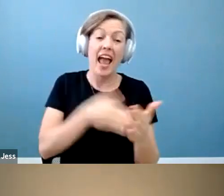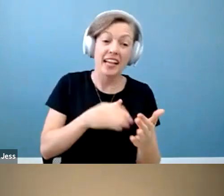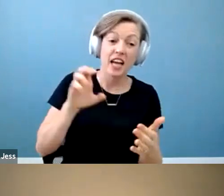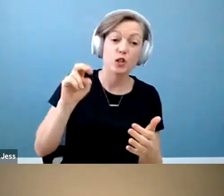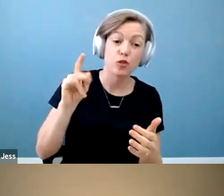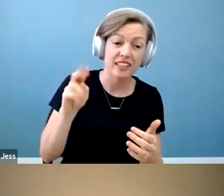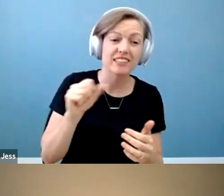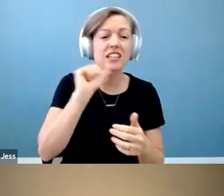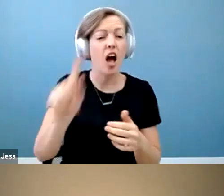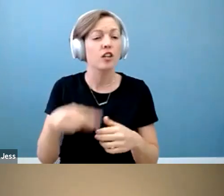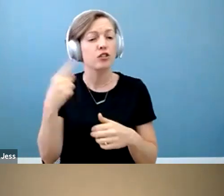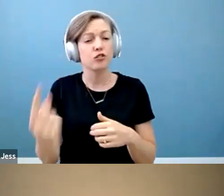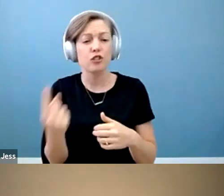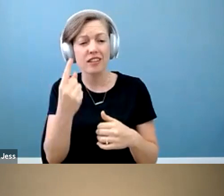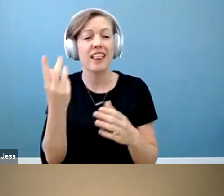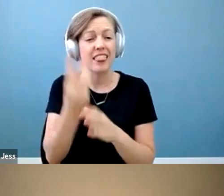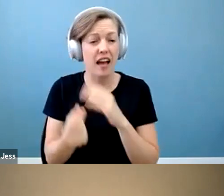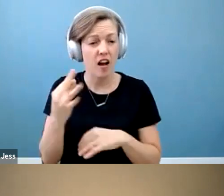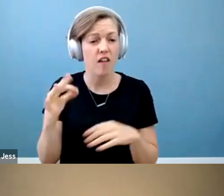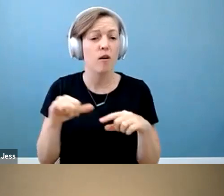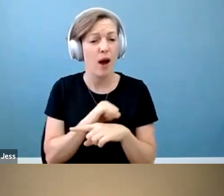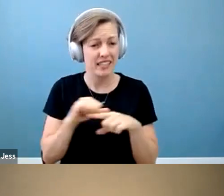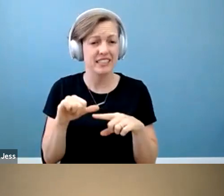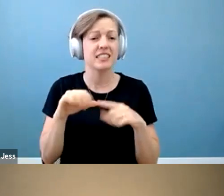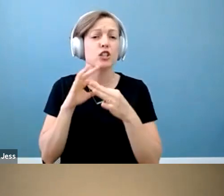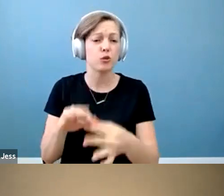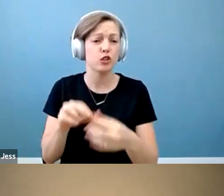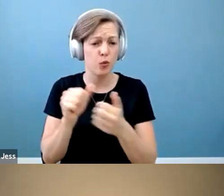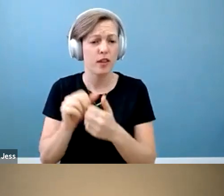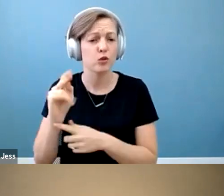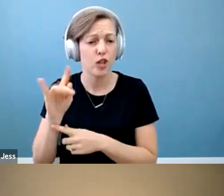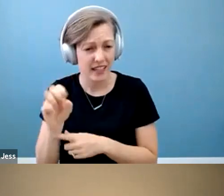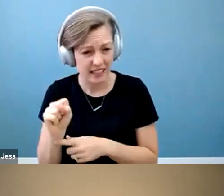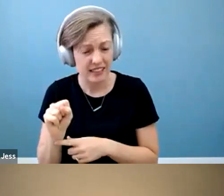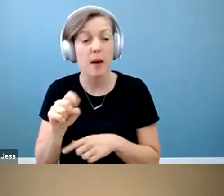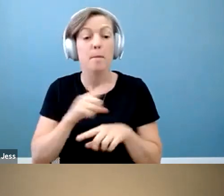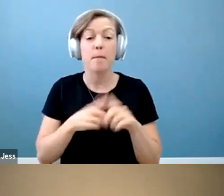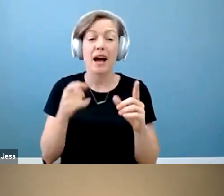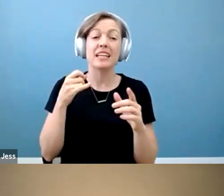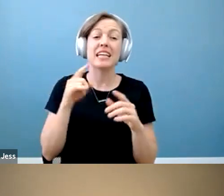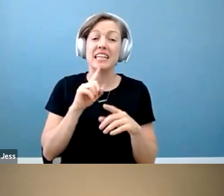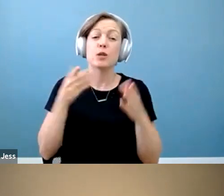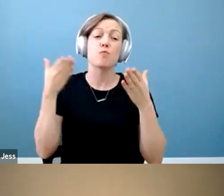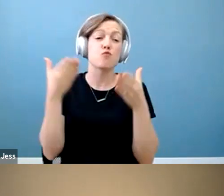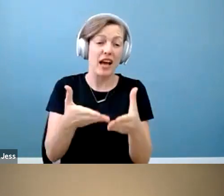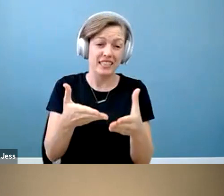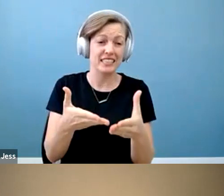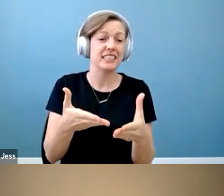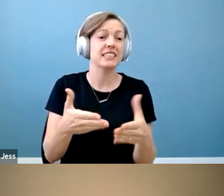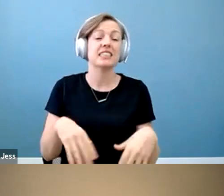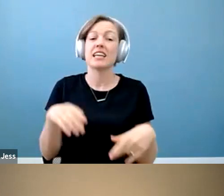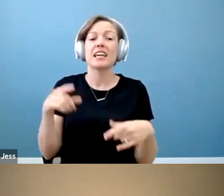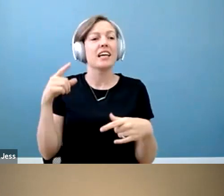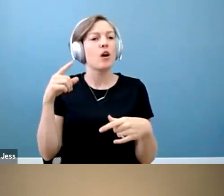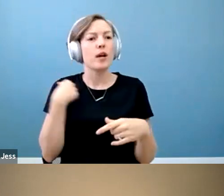not just the lack of practices associated with eugenics, but its presence. It's what we heard about,